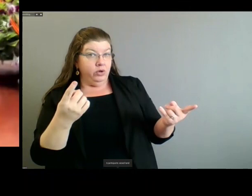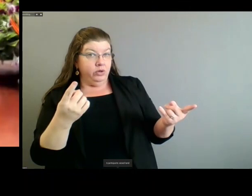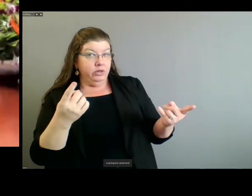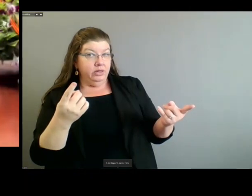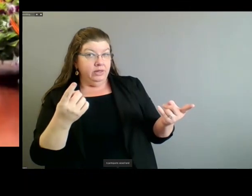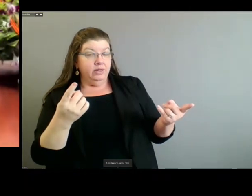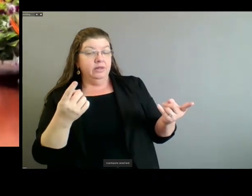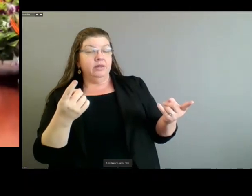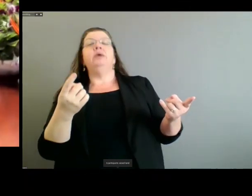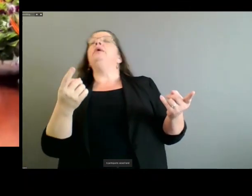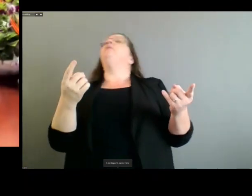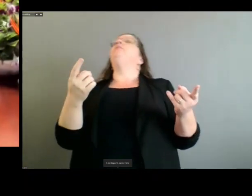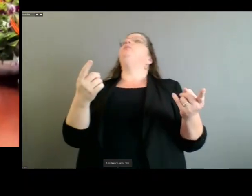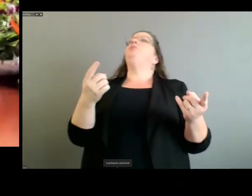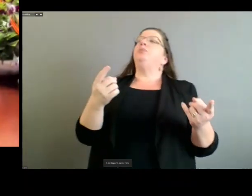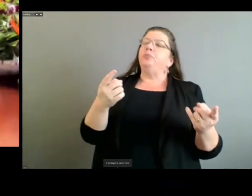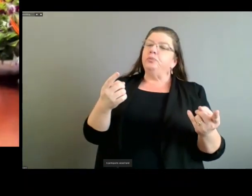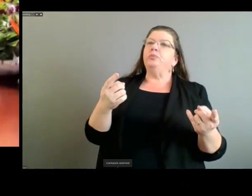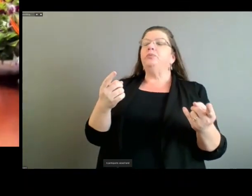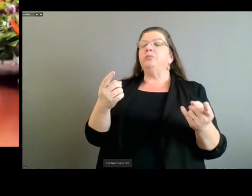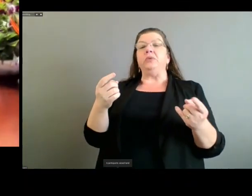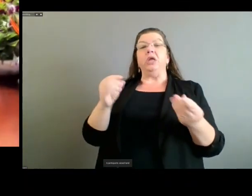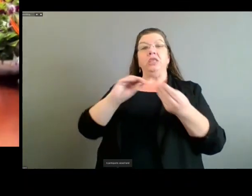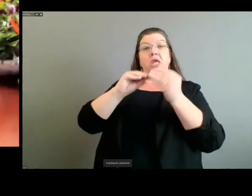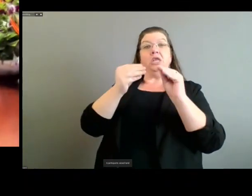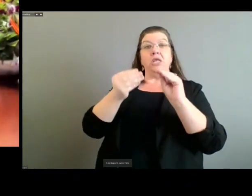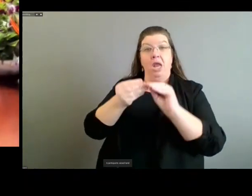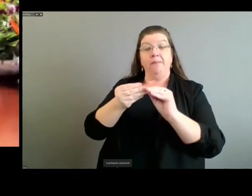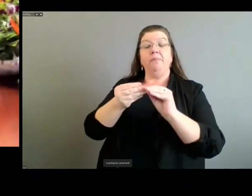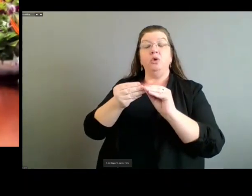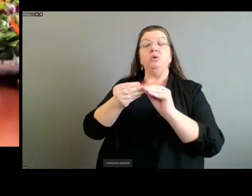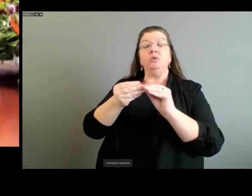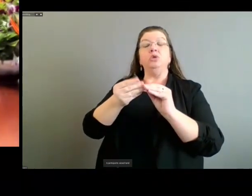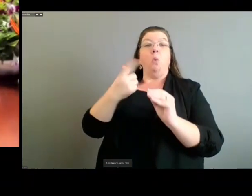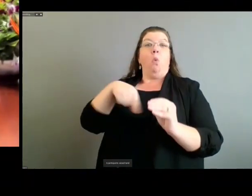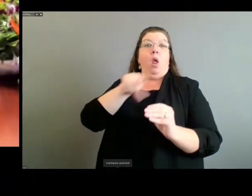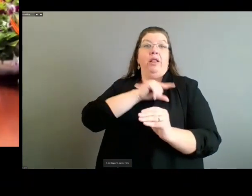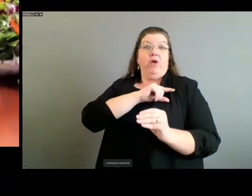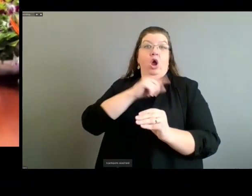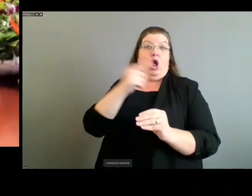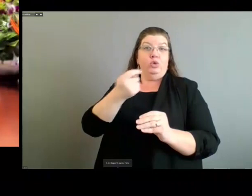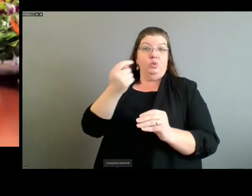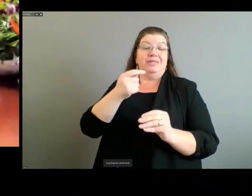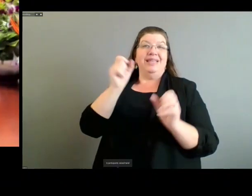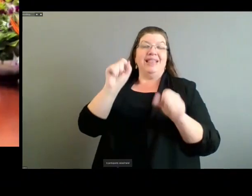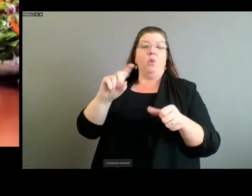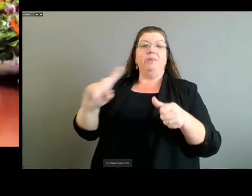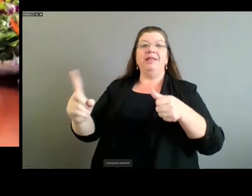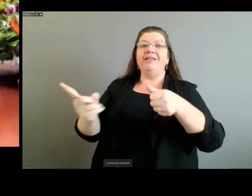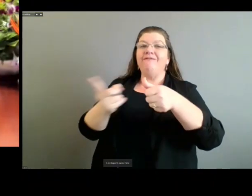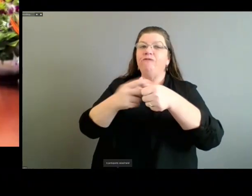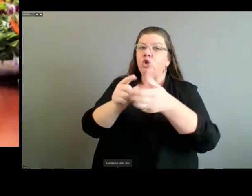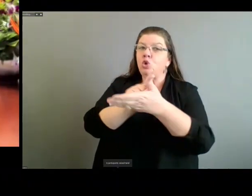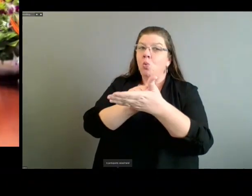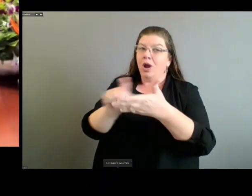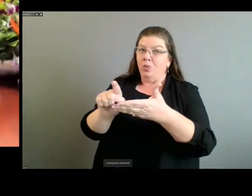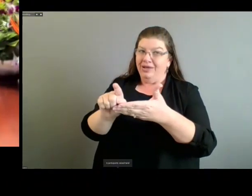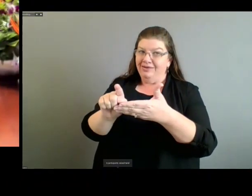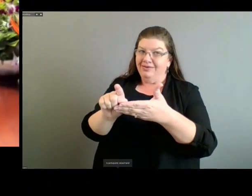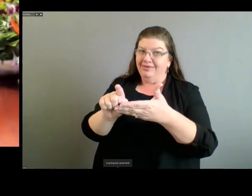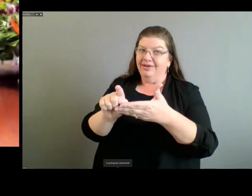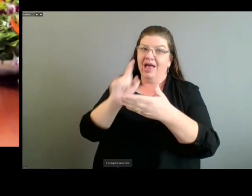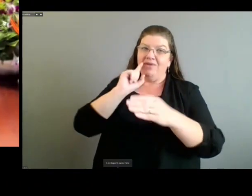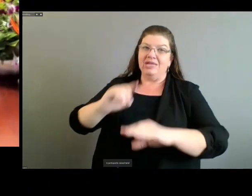Even if the numbers qualify us next week, on Tuesday would be the first week of us